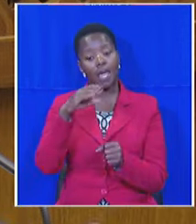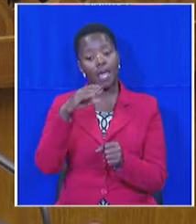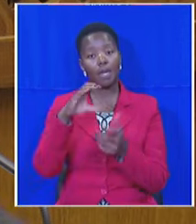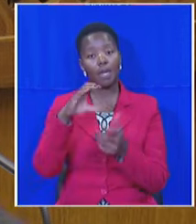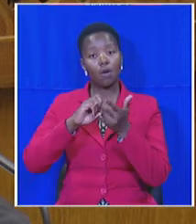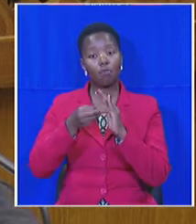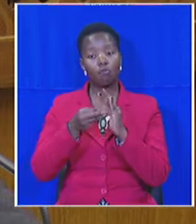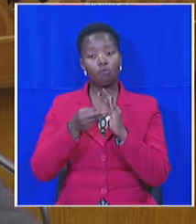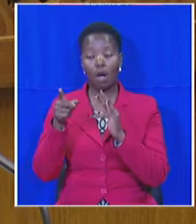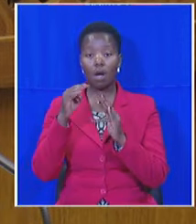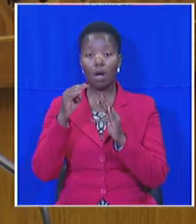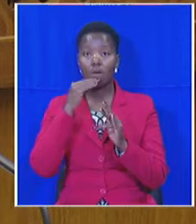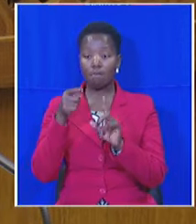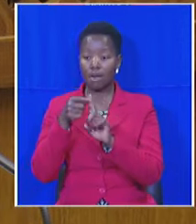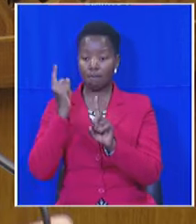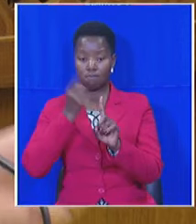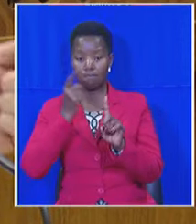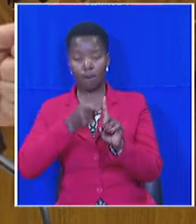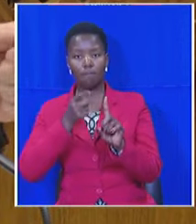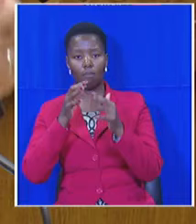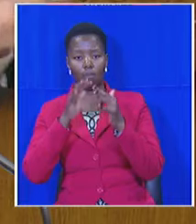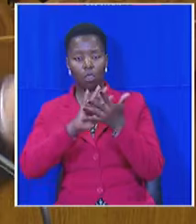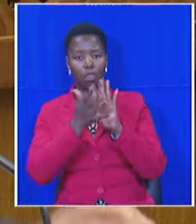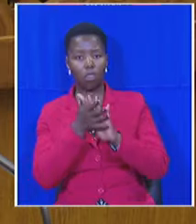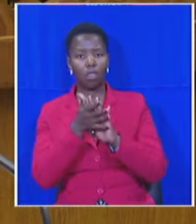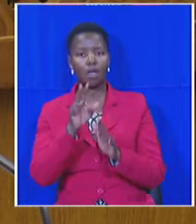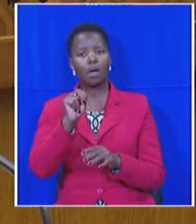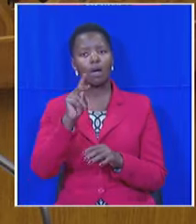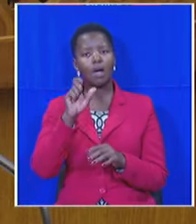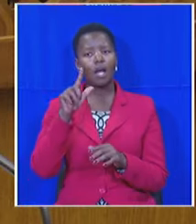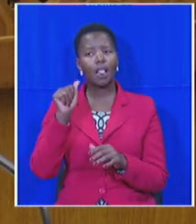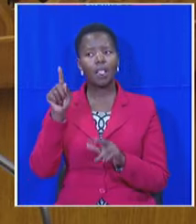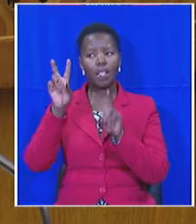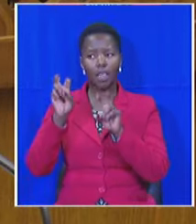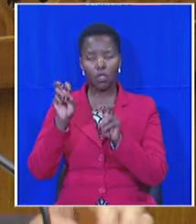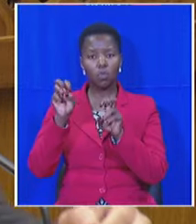this watchdog have taken their tolls. The Nkandla debacle is